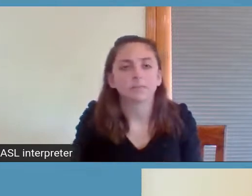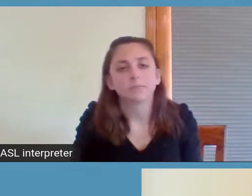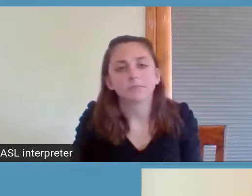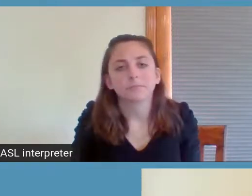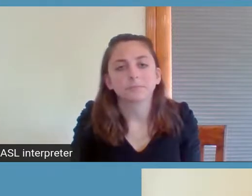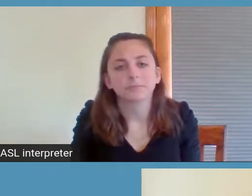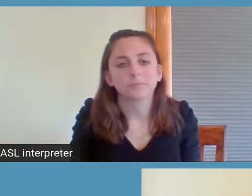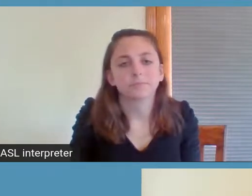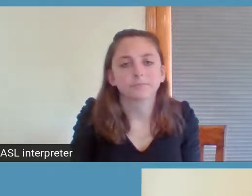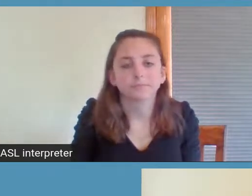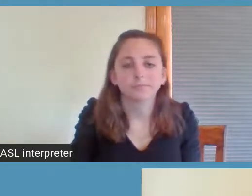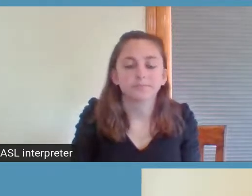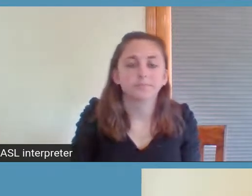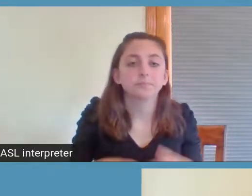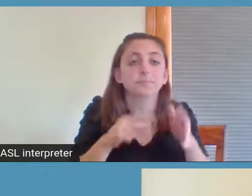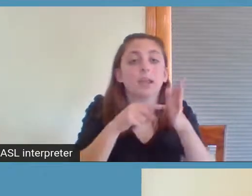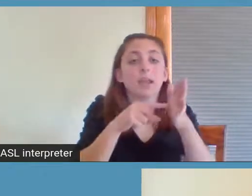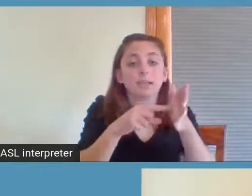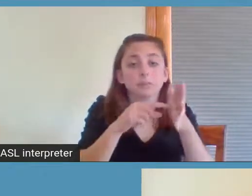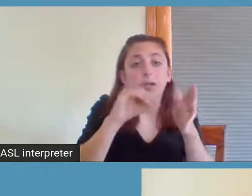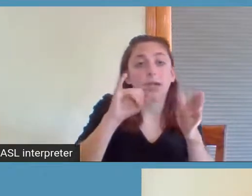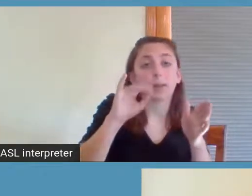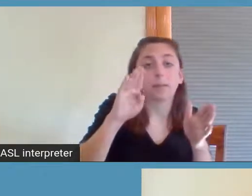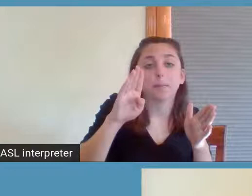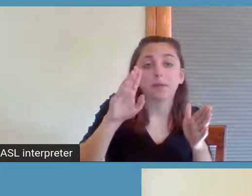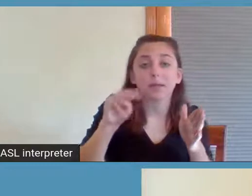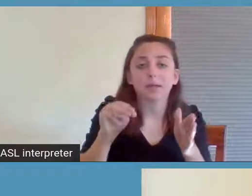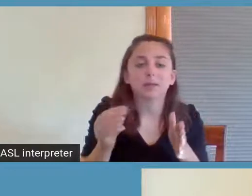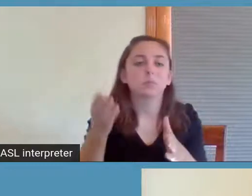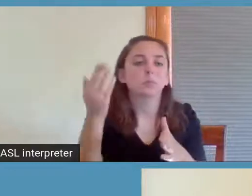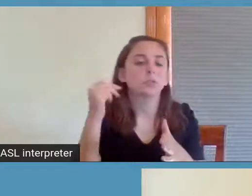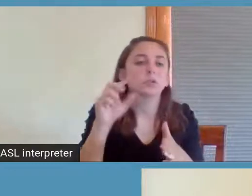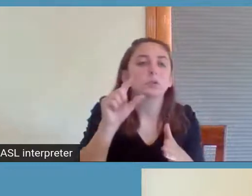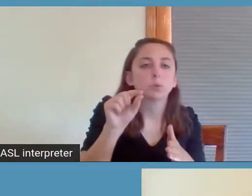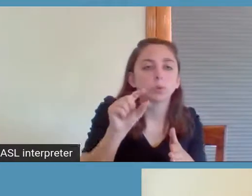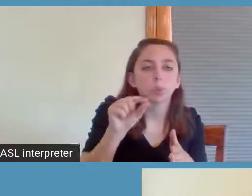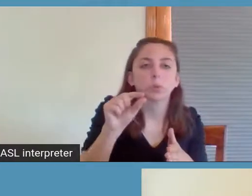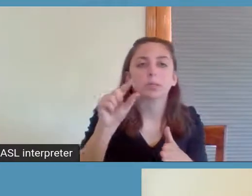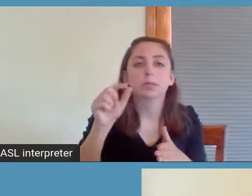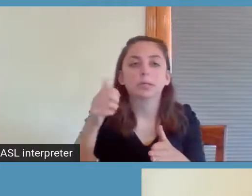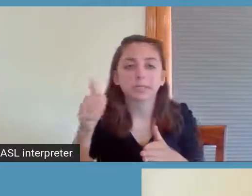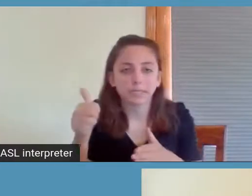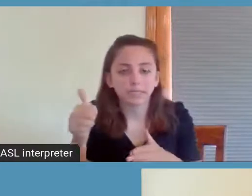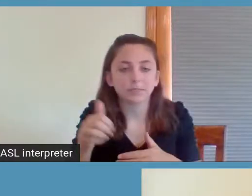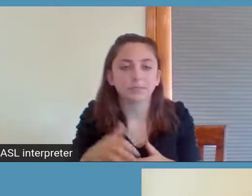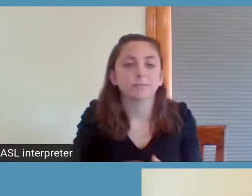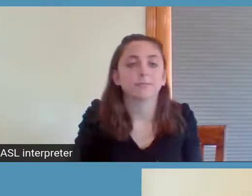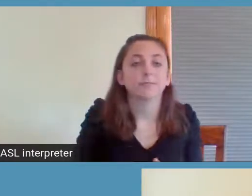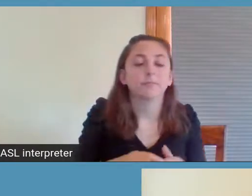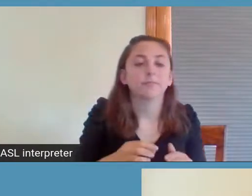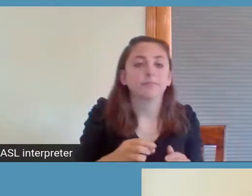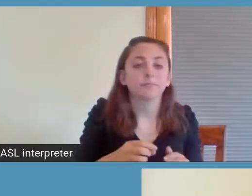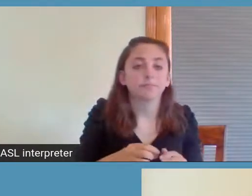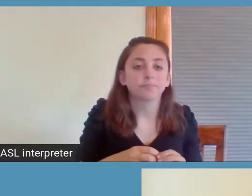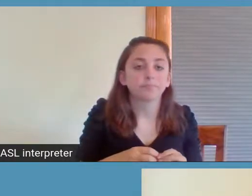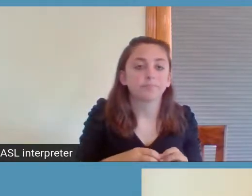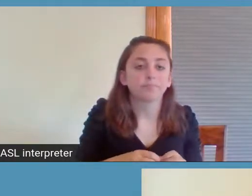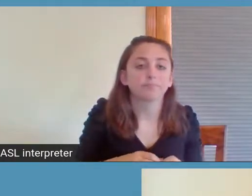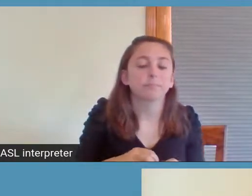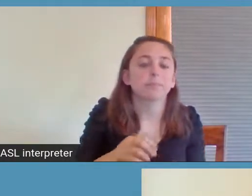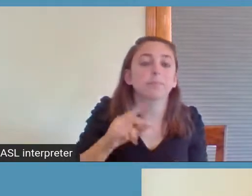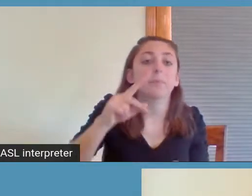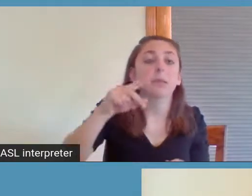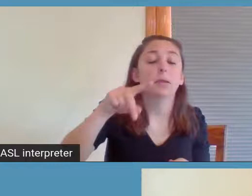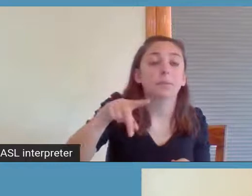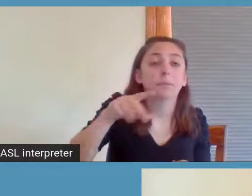the exhibition for IBM was 2010. I was not in IBM in the second life through my PhD studies.